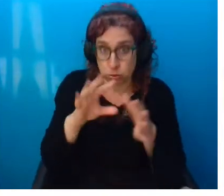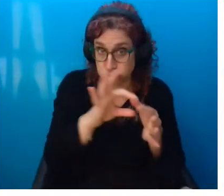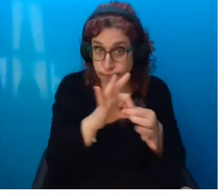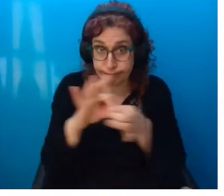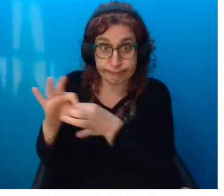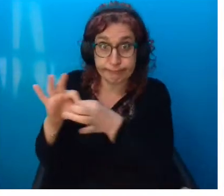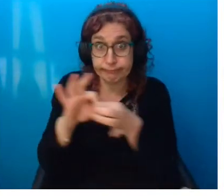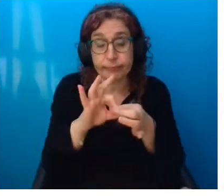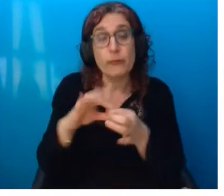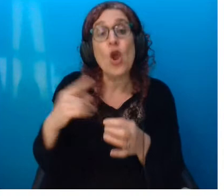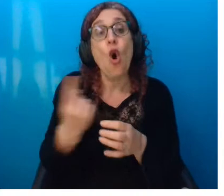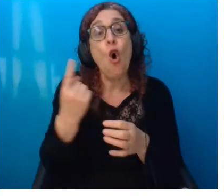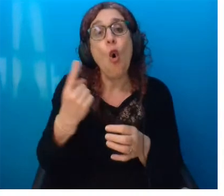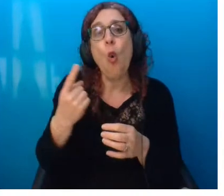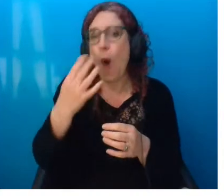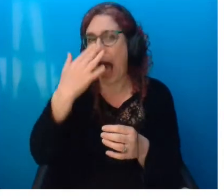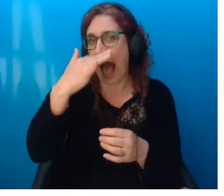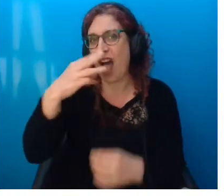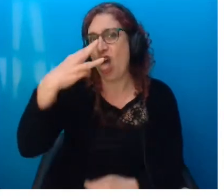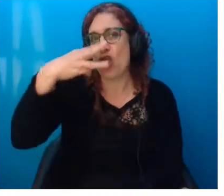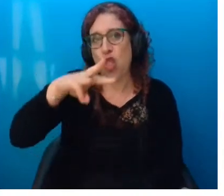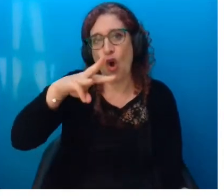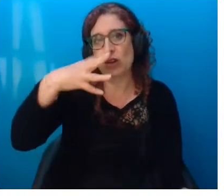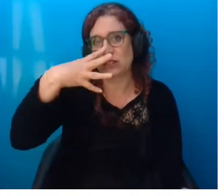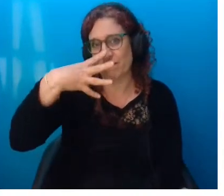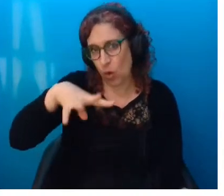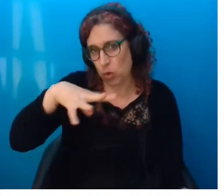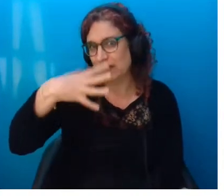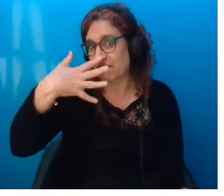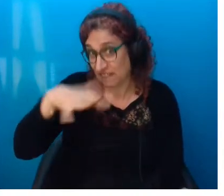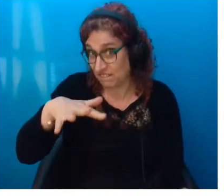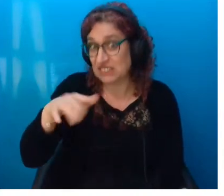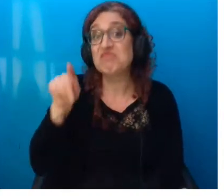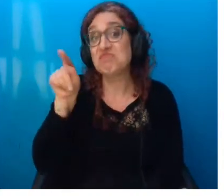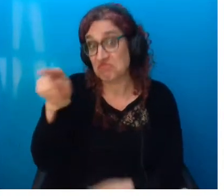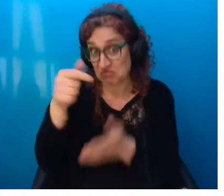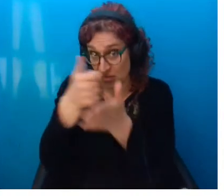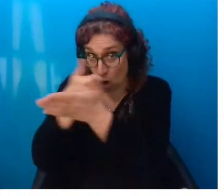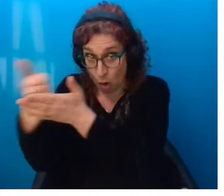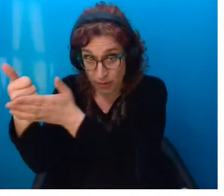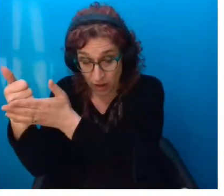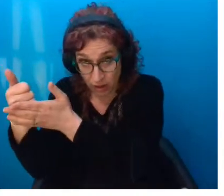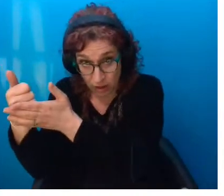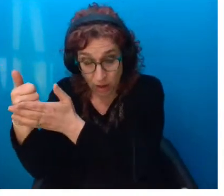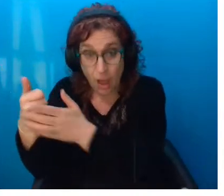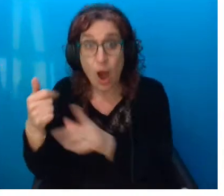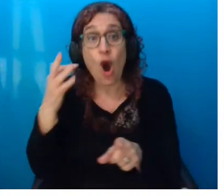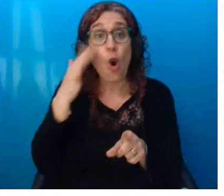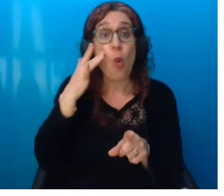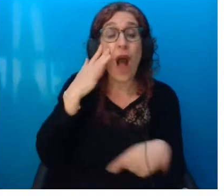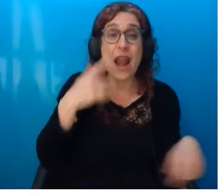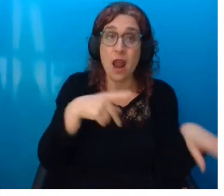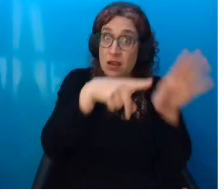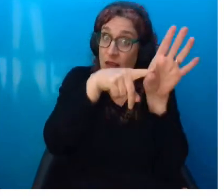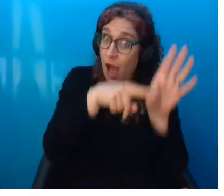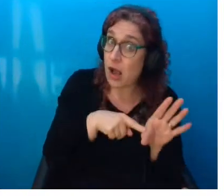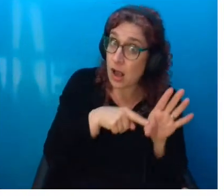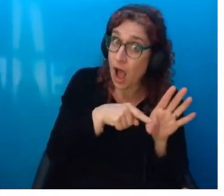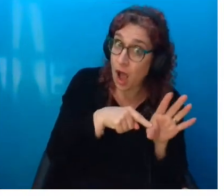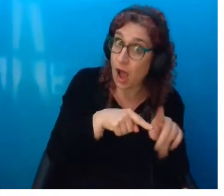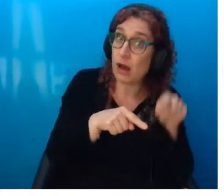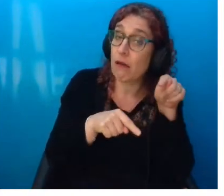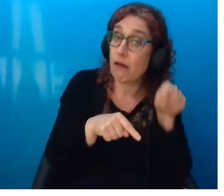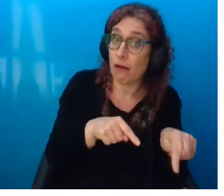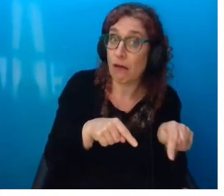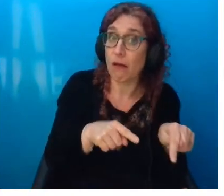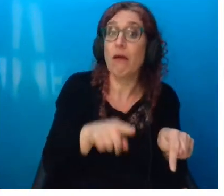occur in people in their 30s, 40s, and 50s, whereas polyps in cystic fibrosis are